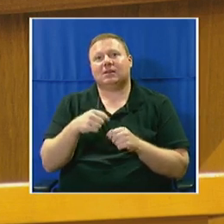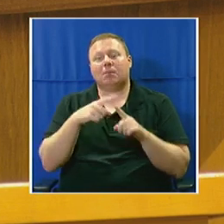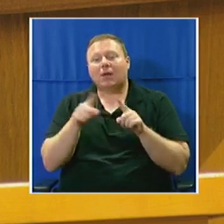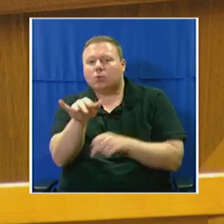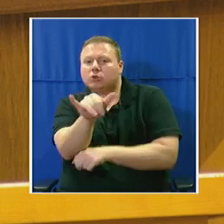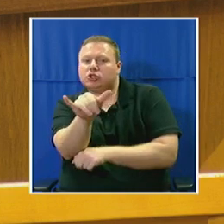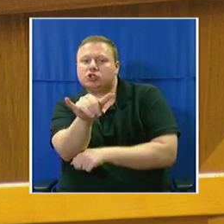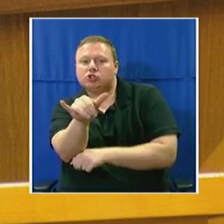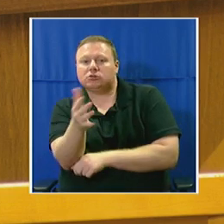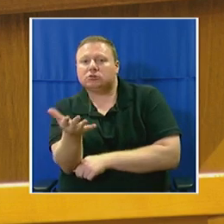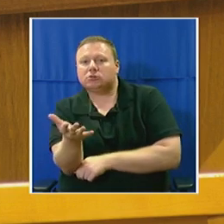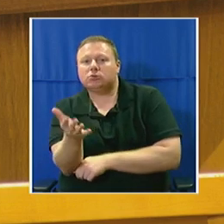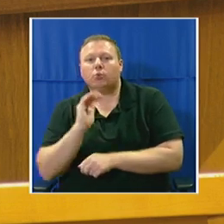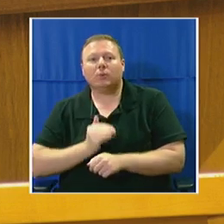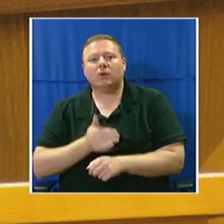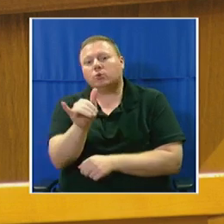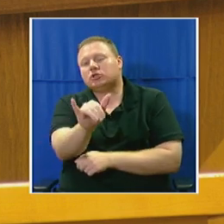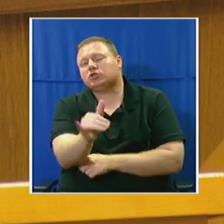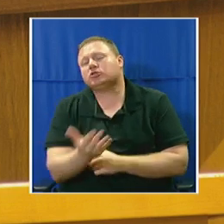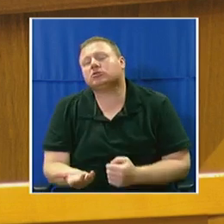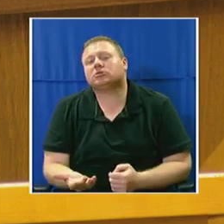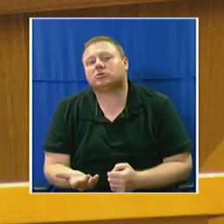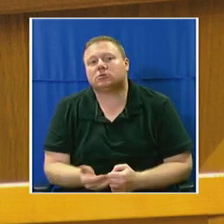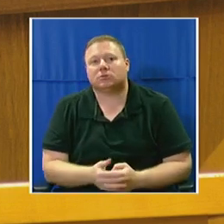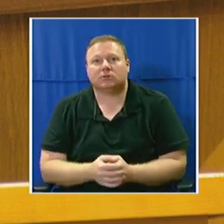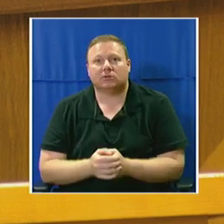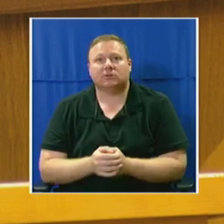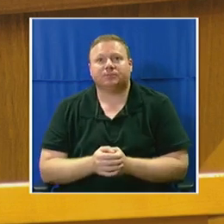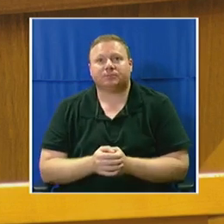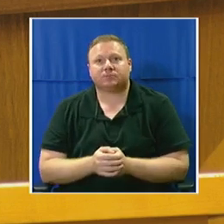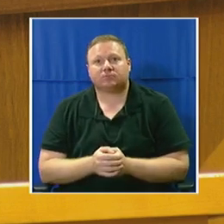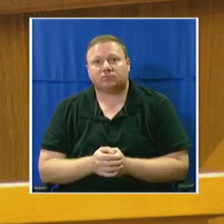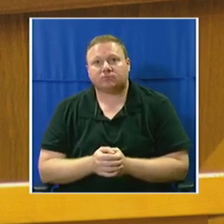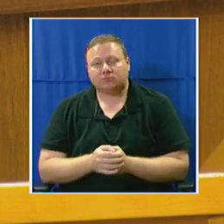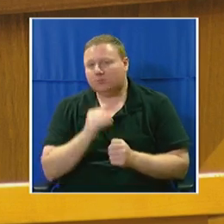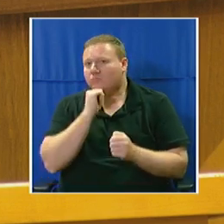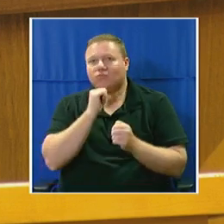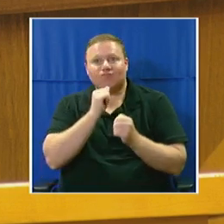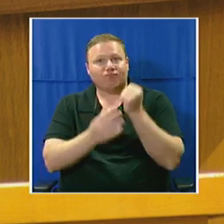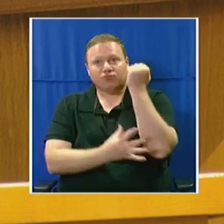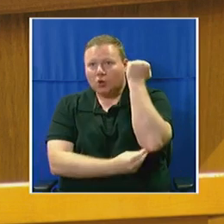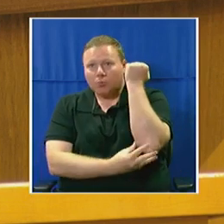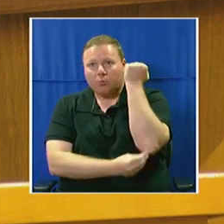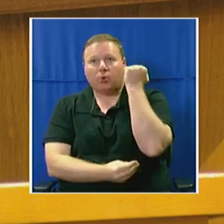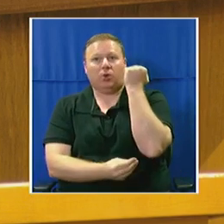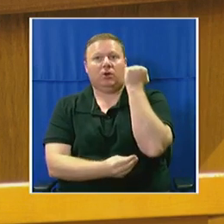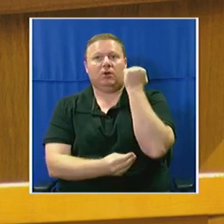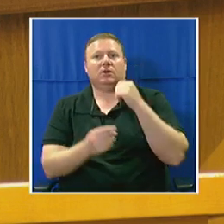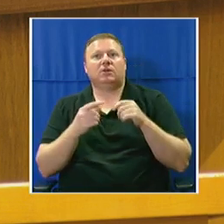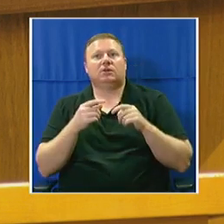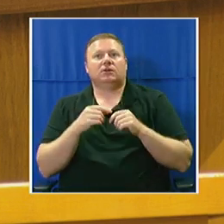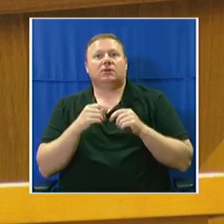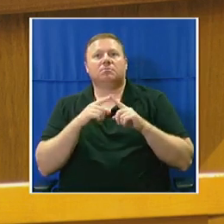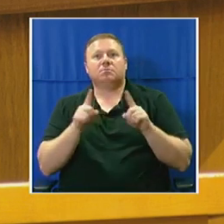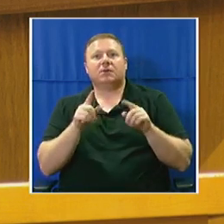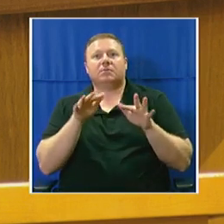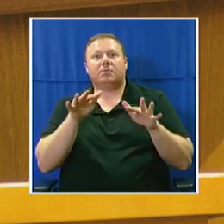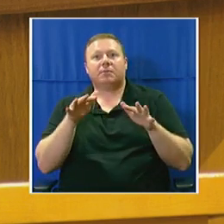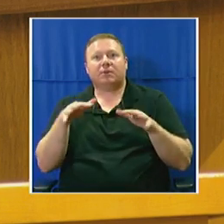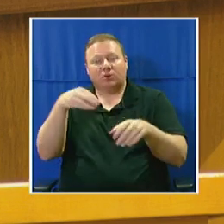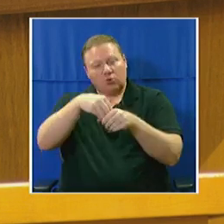that they use women as a tool to acquire votes jobs for women are